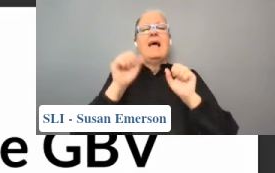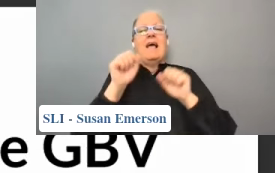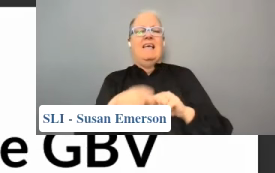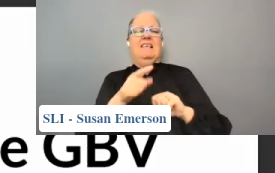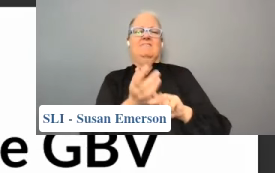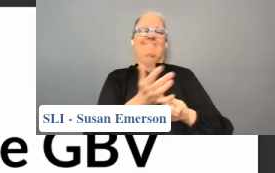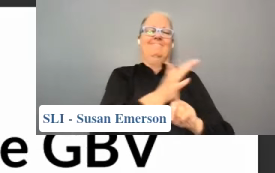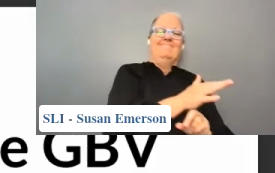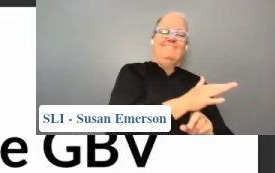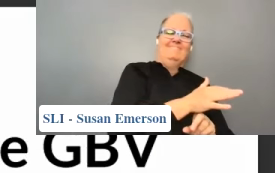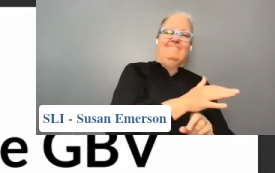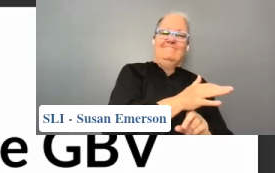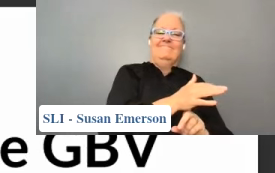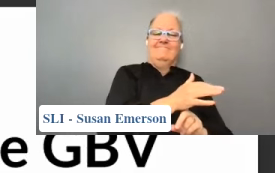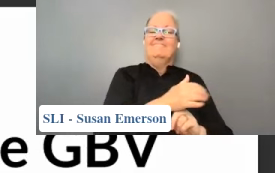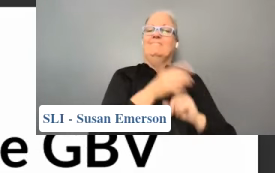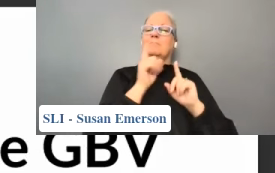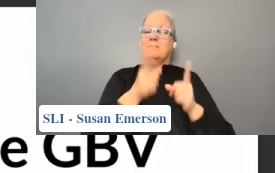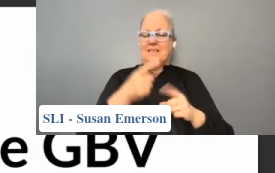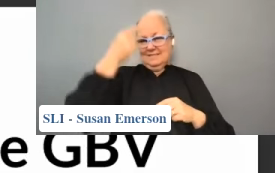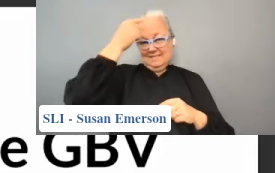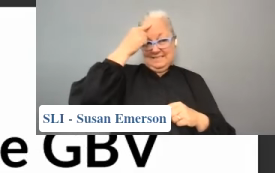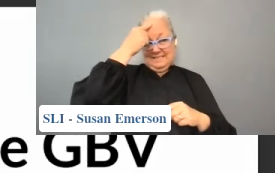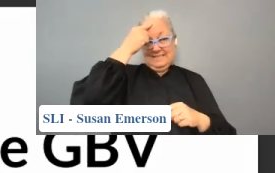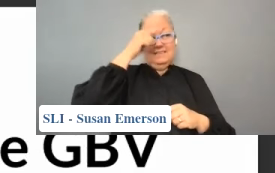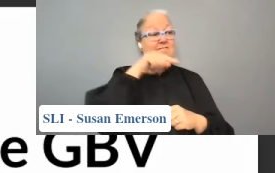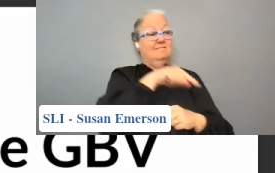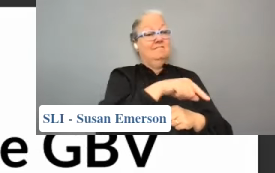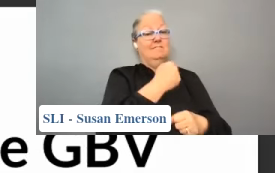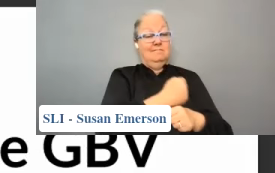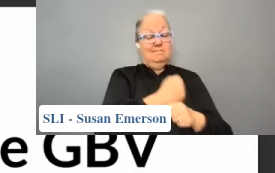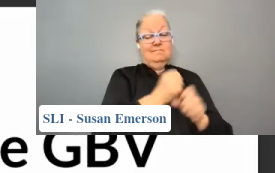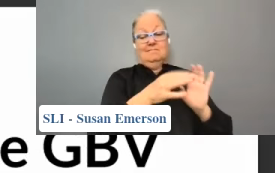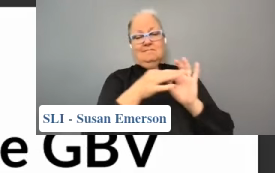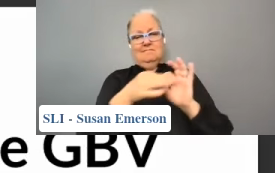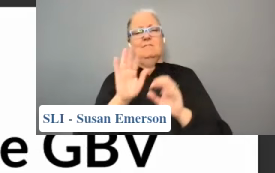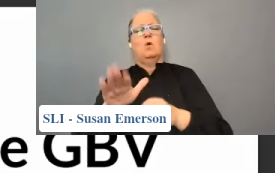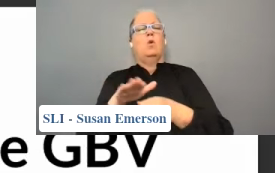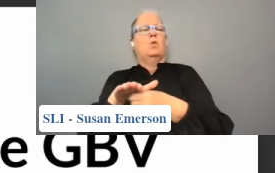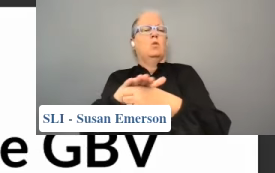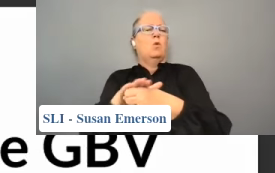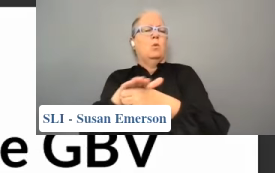the intervention with the local context in mind. A lot of the research on this actually comes